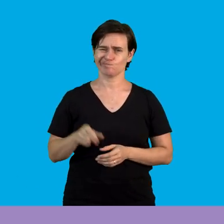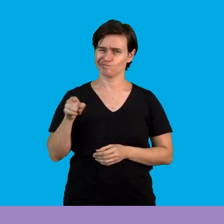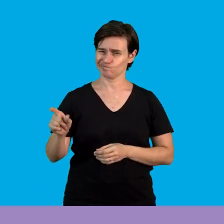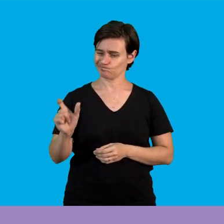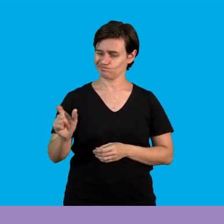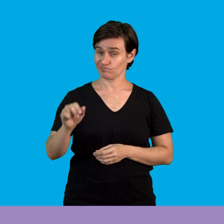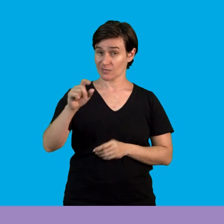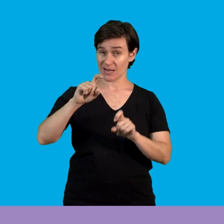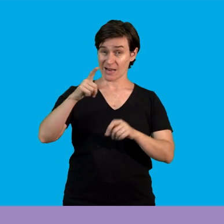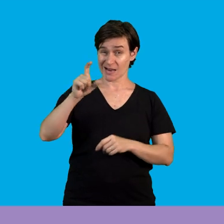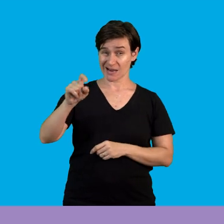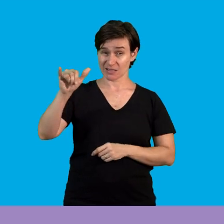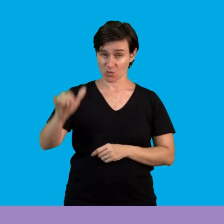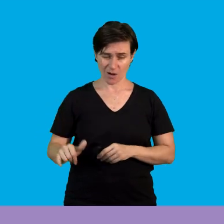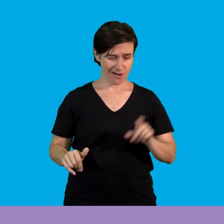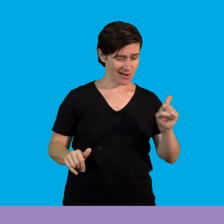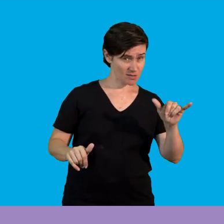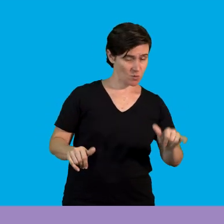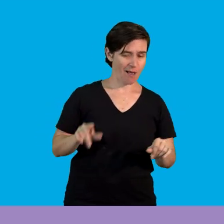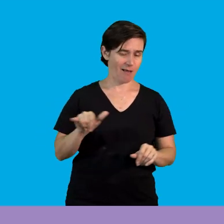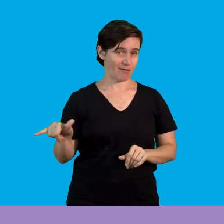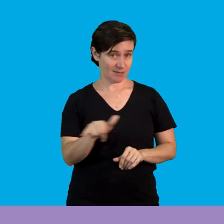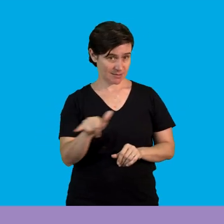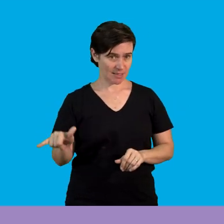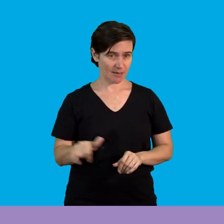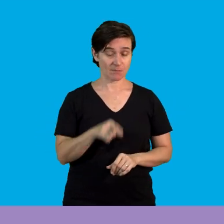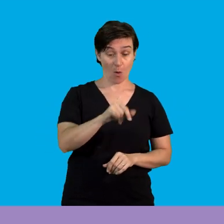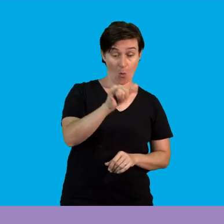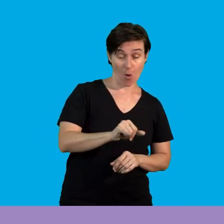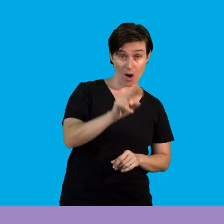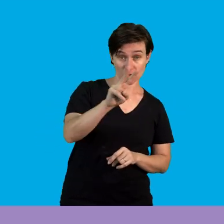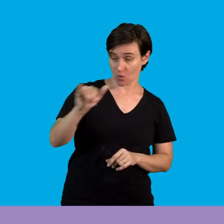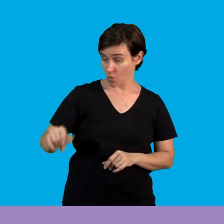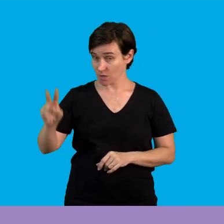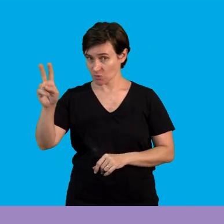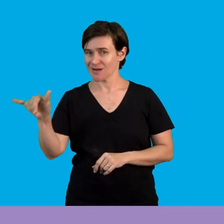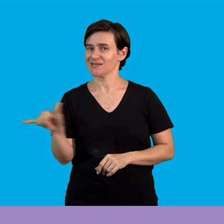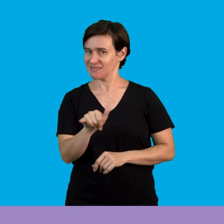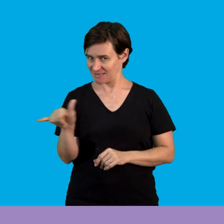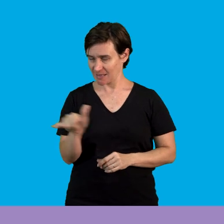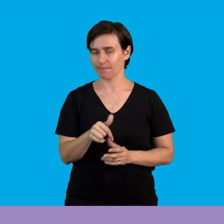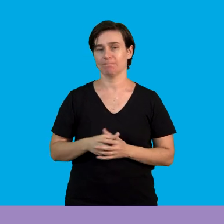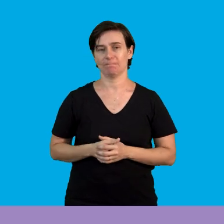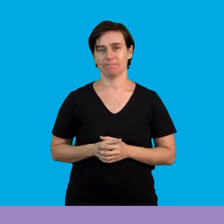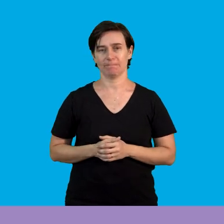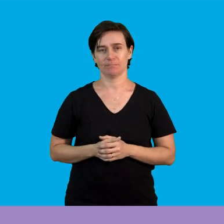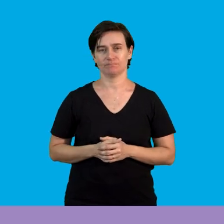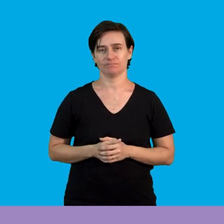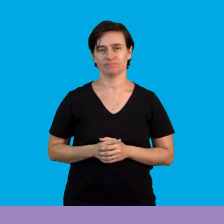The xy and xy are like terms. Y squared and y squared are also like